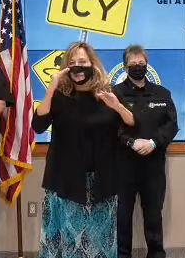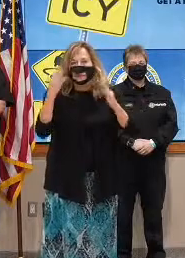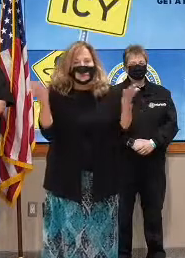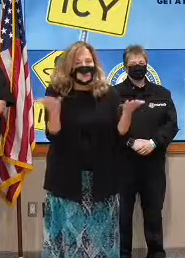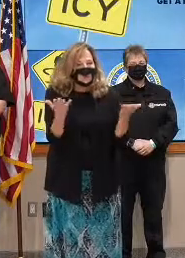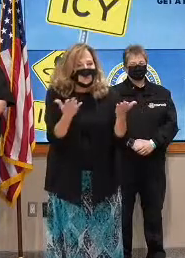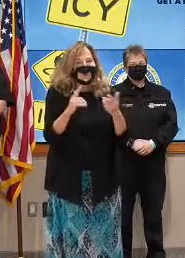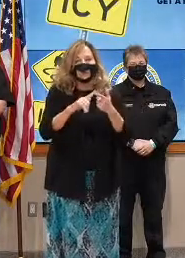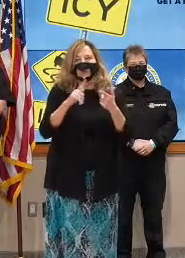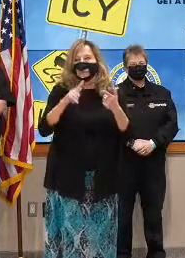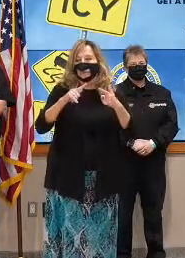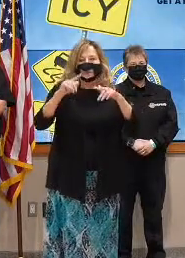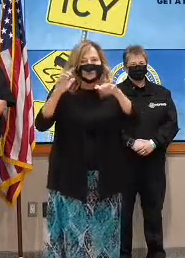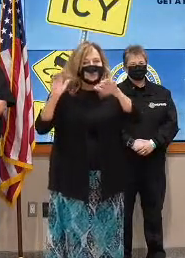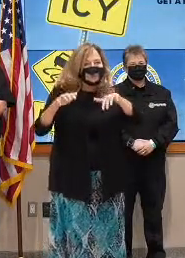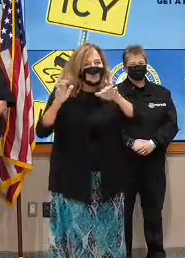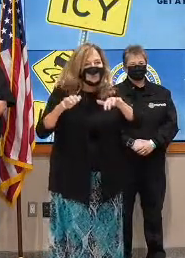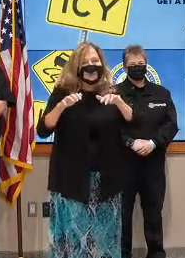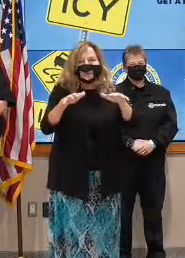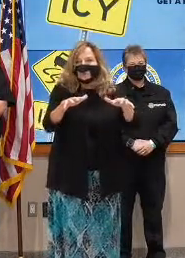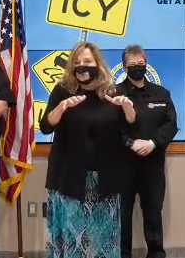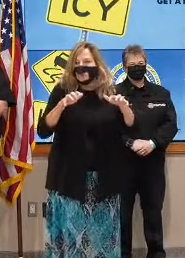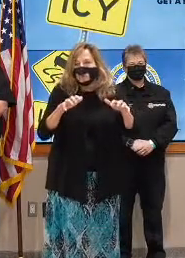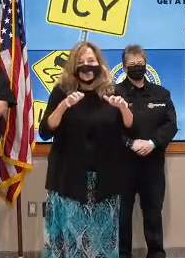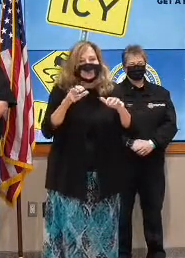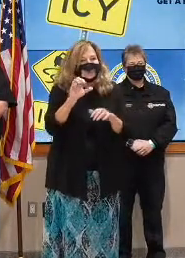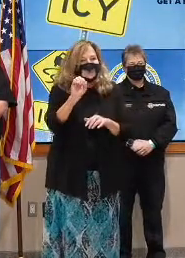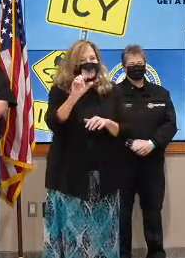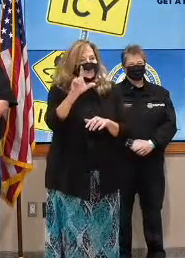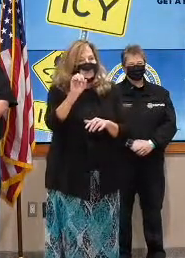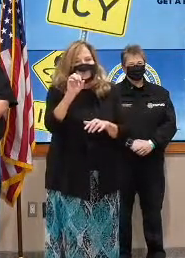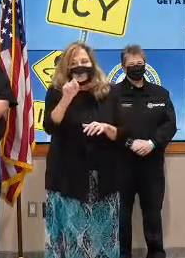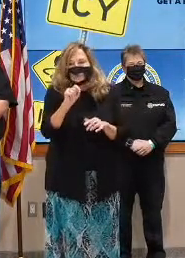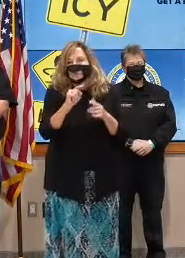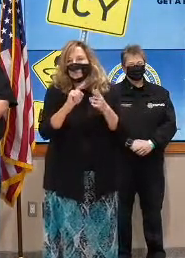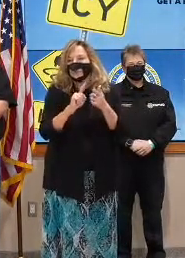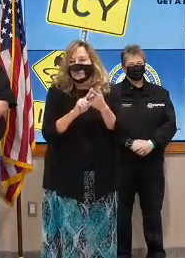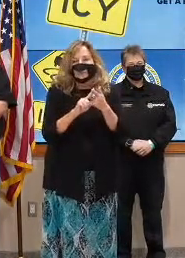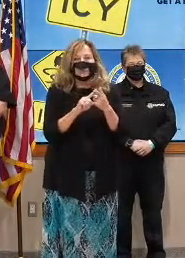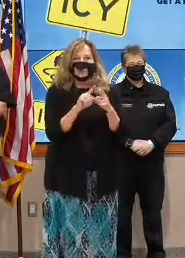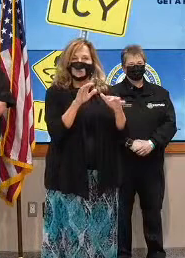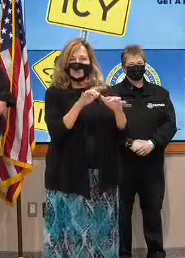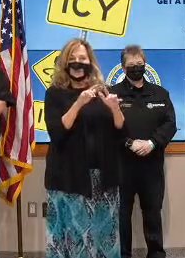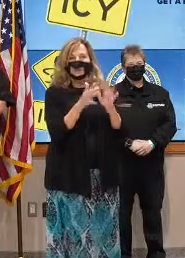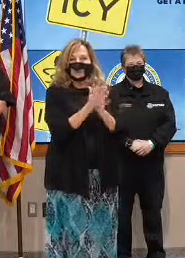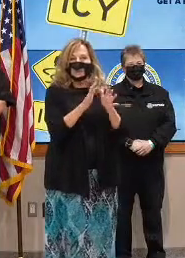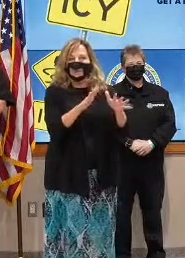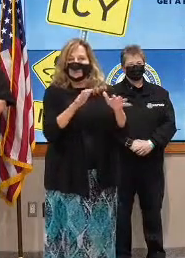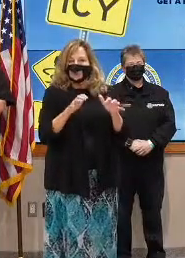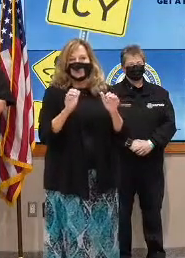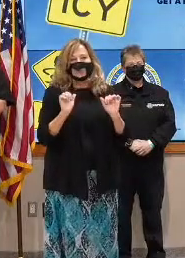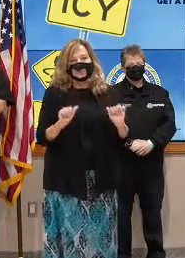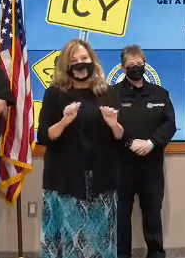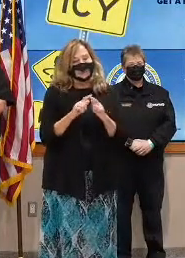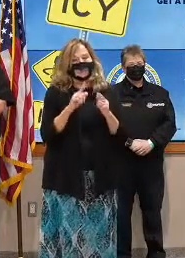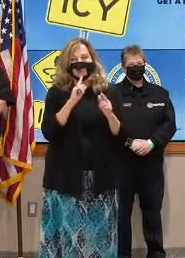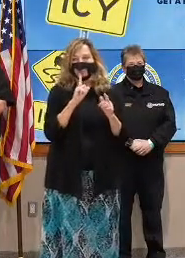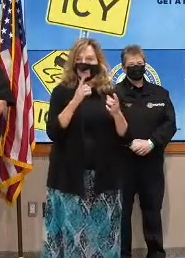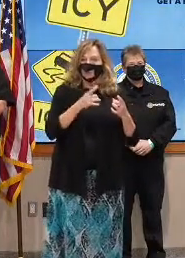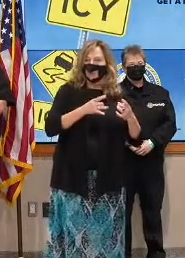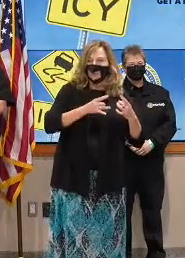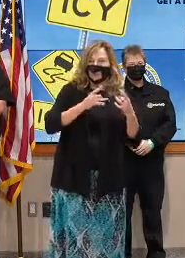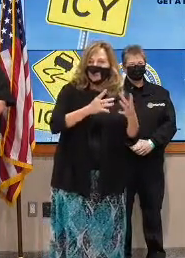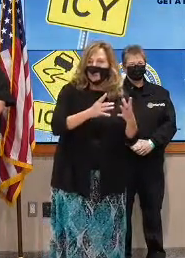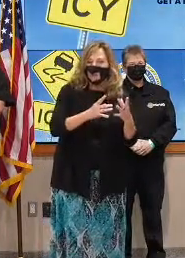rain, sleet. The outcomes, though, are just from bad to worse in their ranges, with